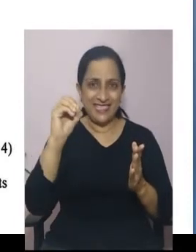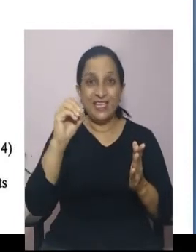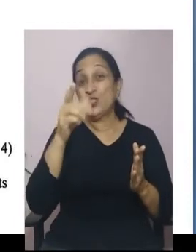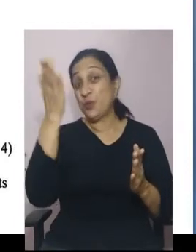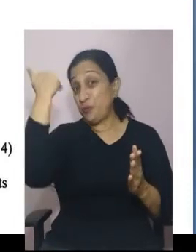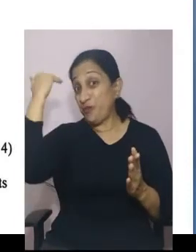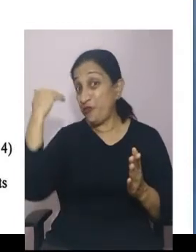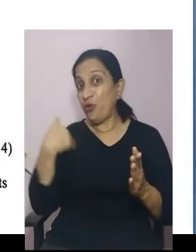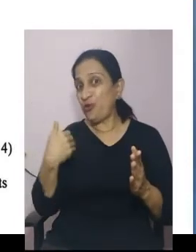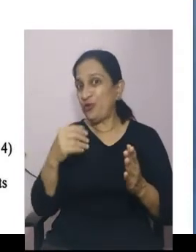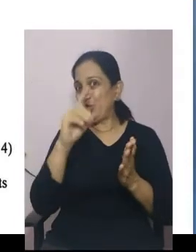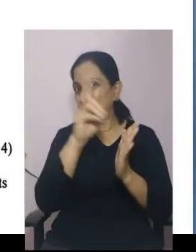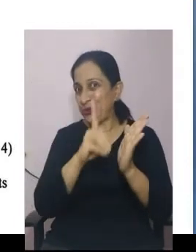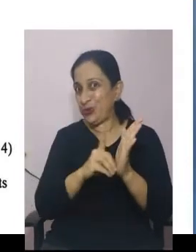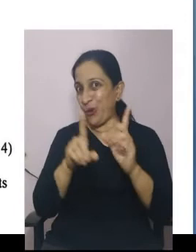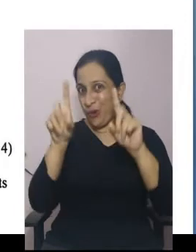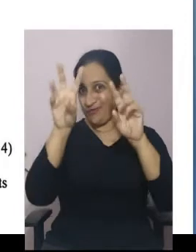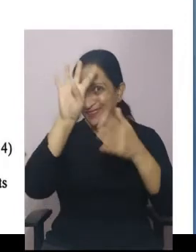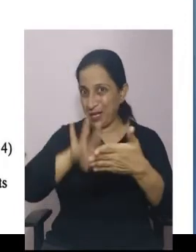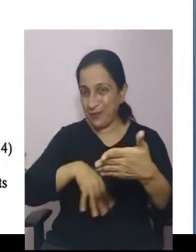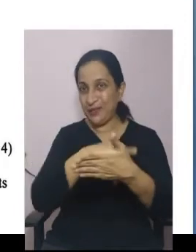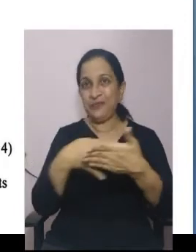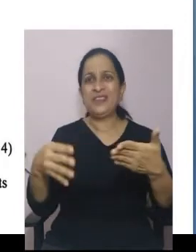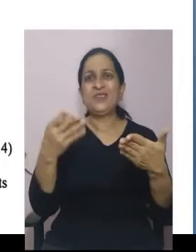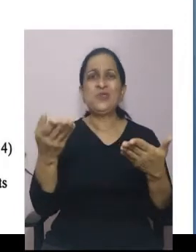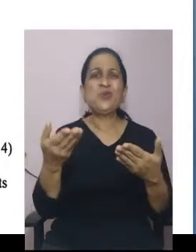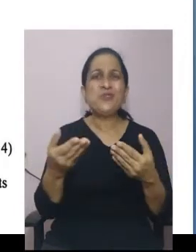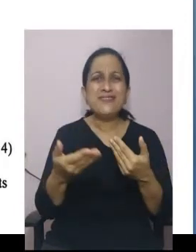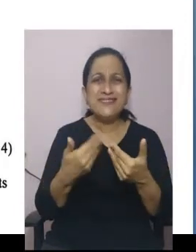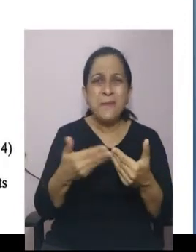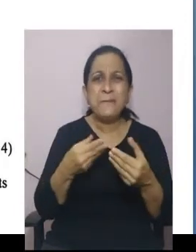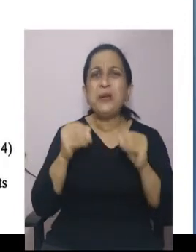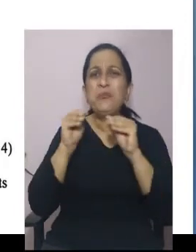remember, value table. Tan 30 is 1 over root 3.